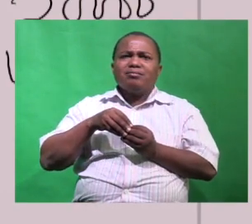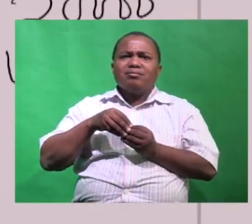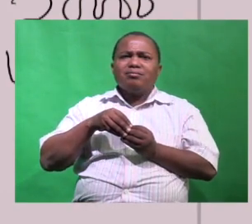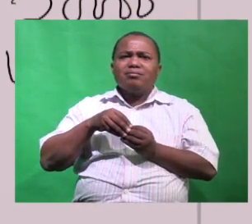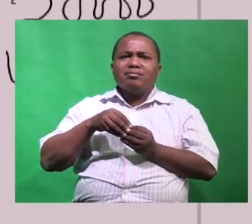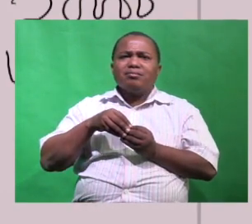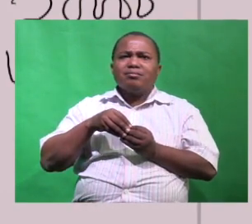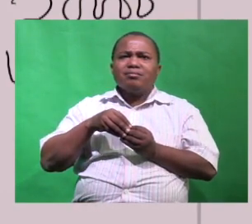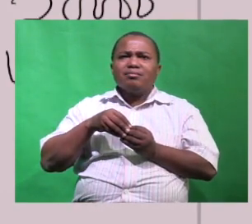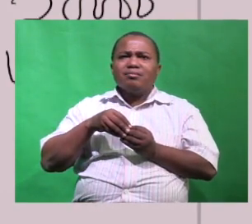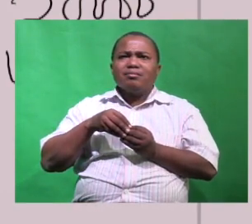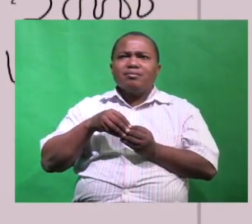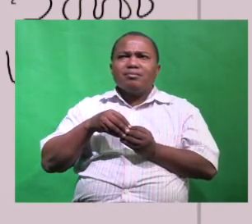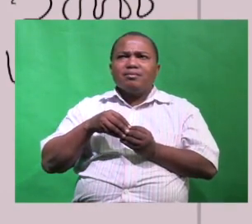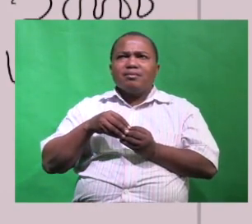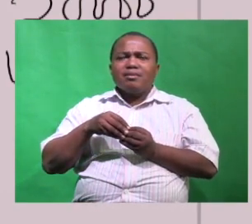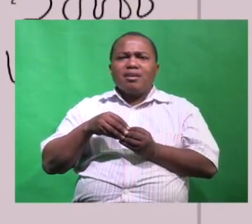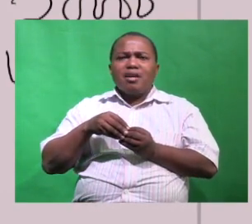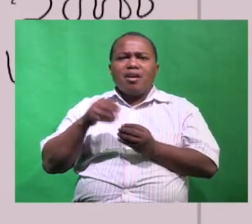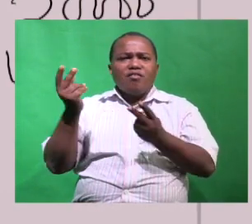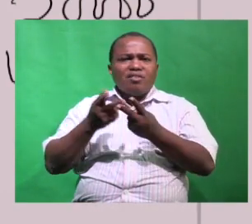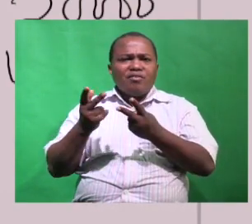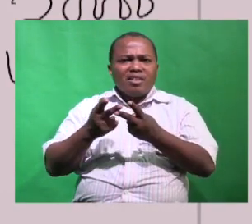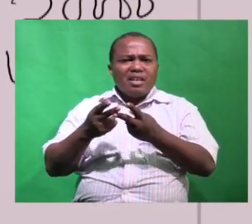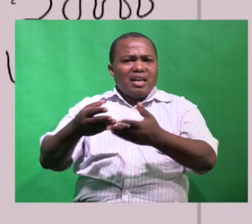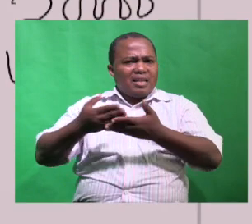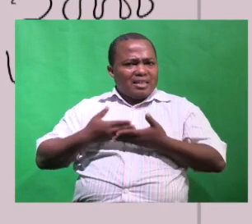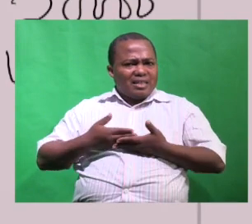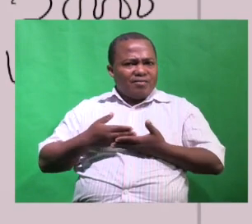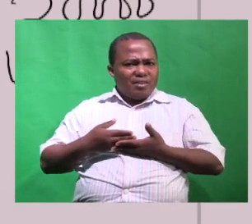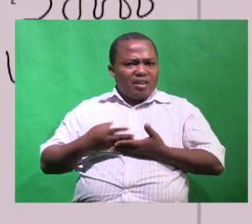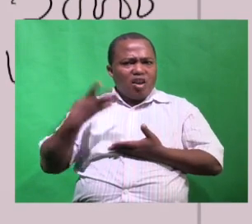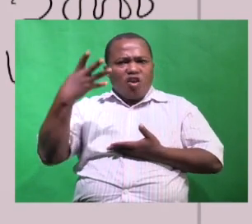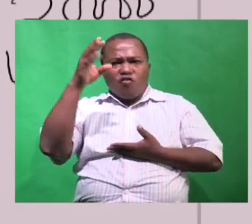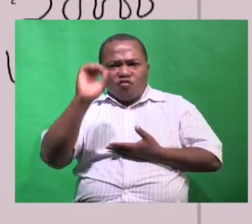receive 40,000.